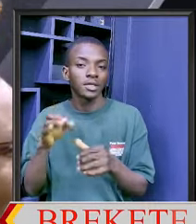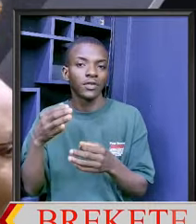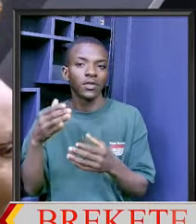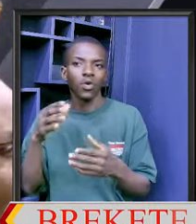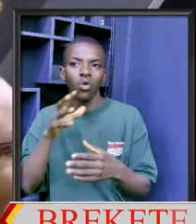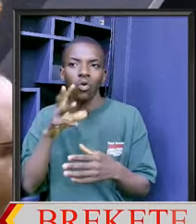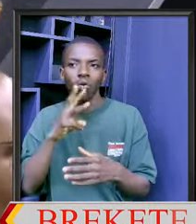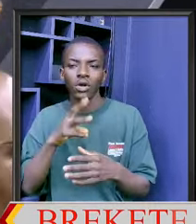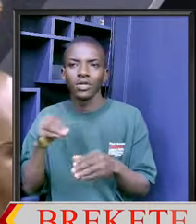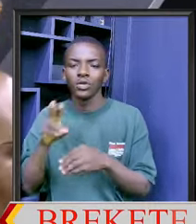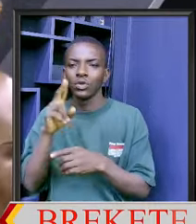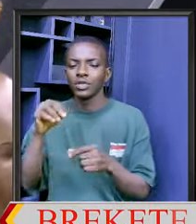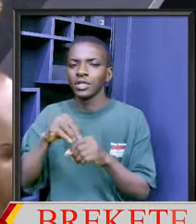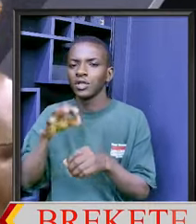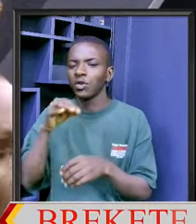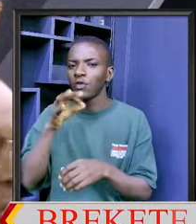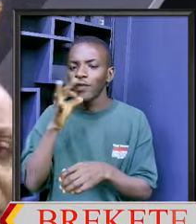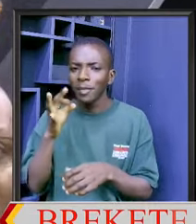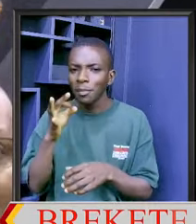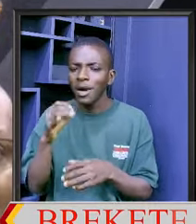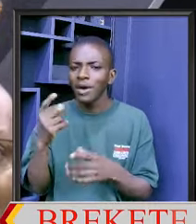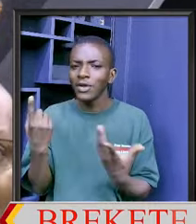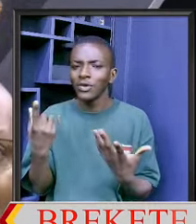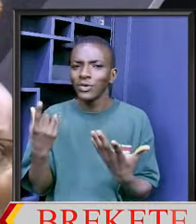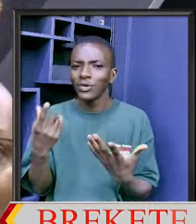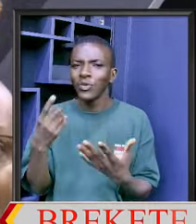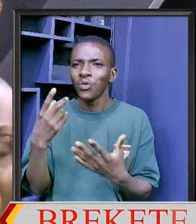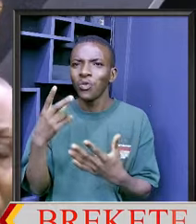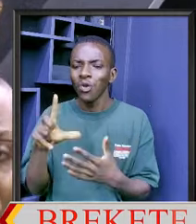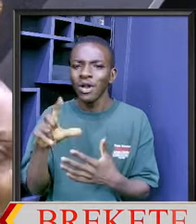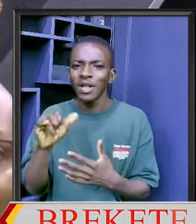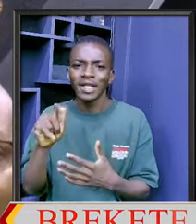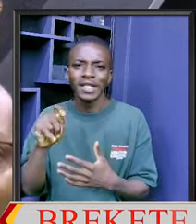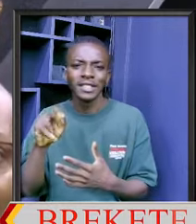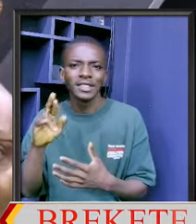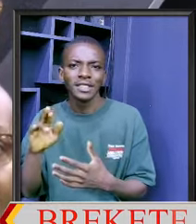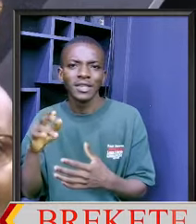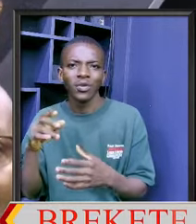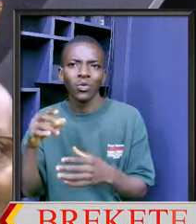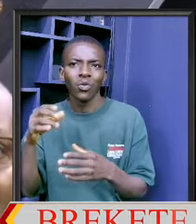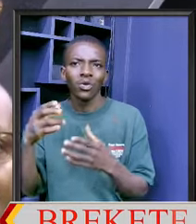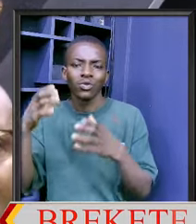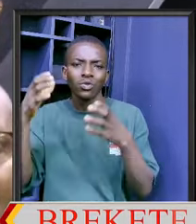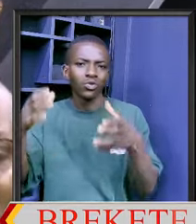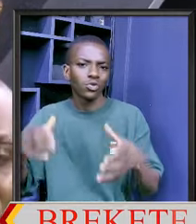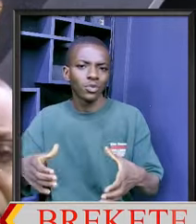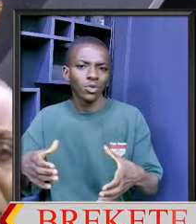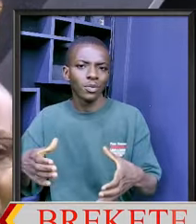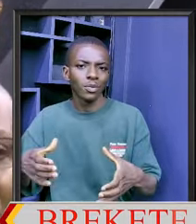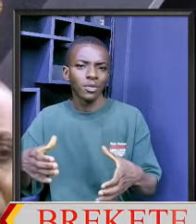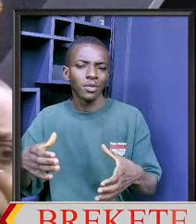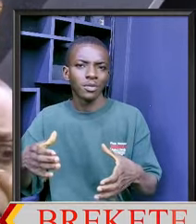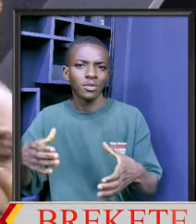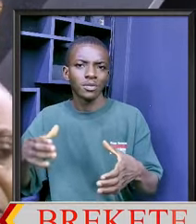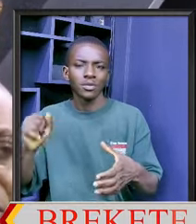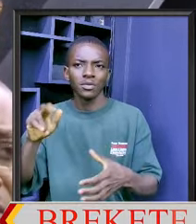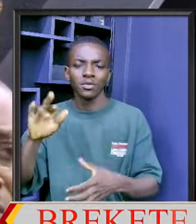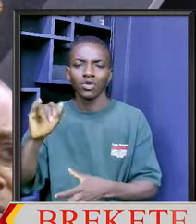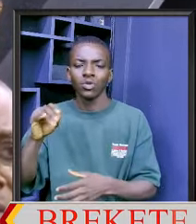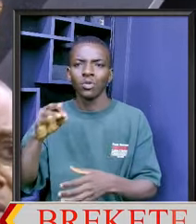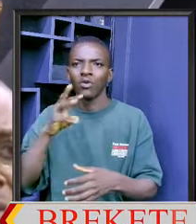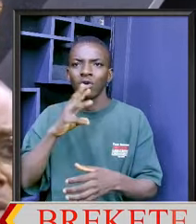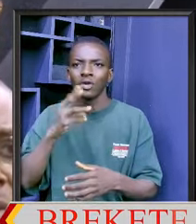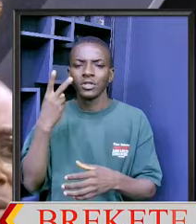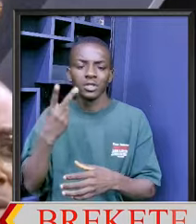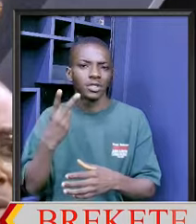water and use it in your farm. That is 1 liter into one drum of water. 200 liters. And